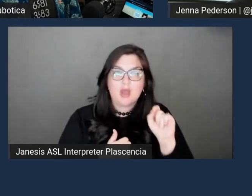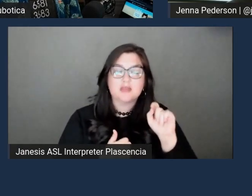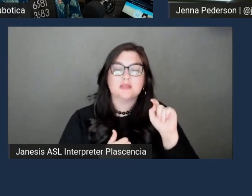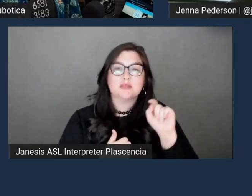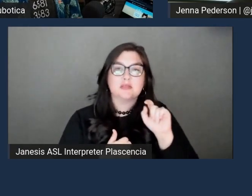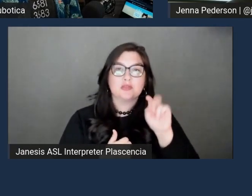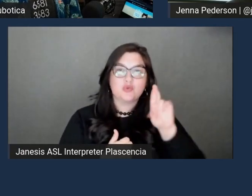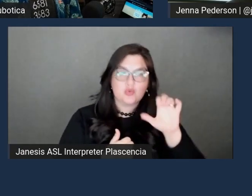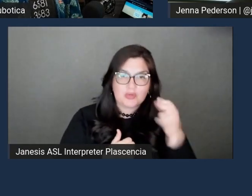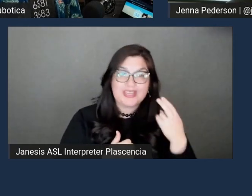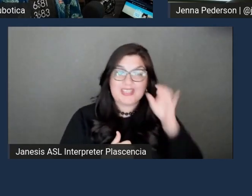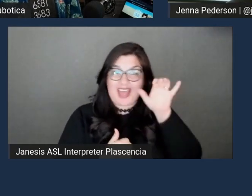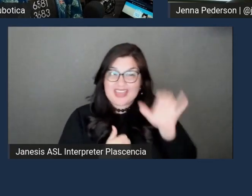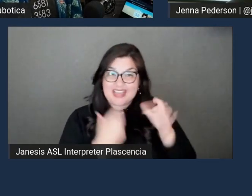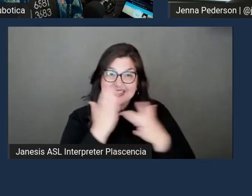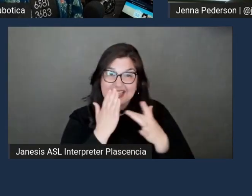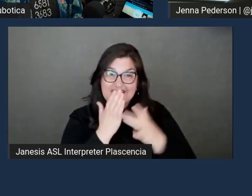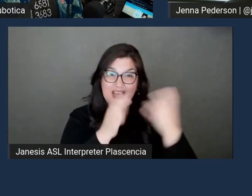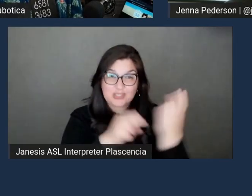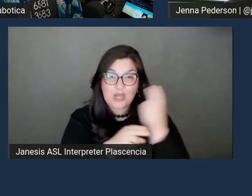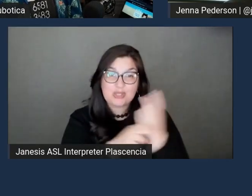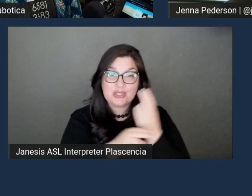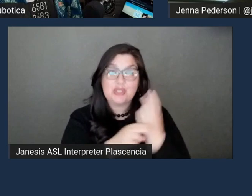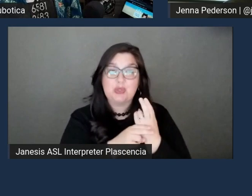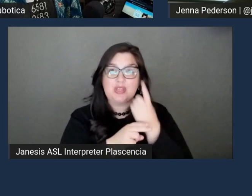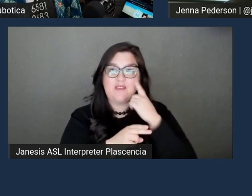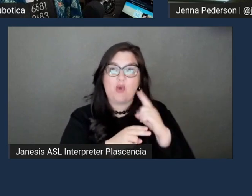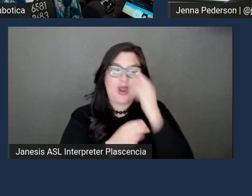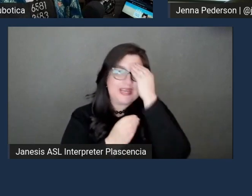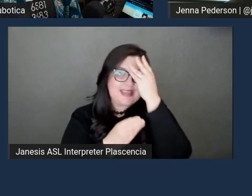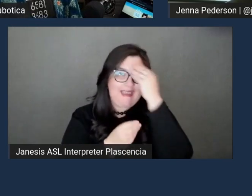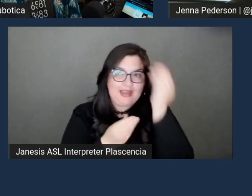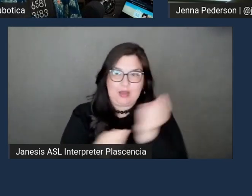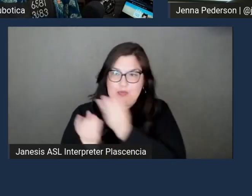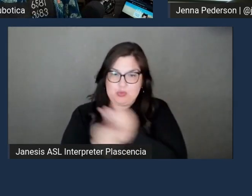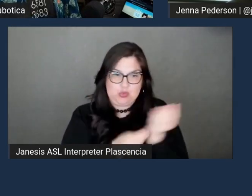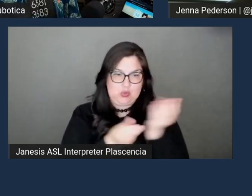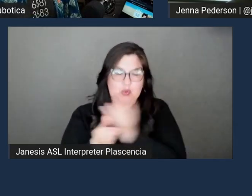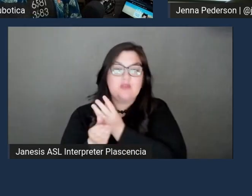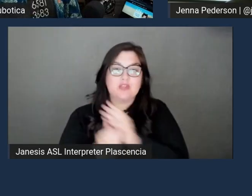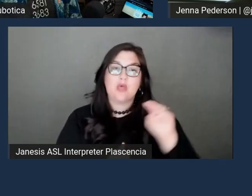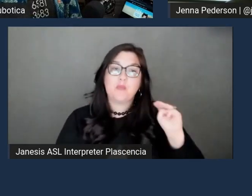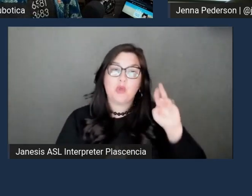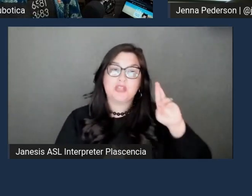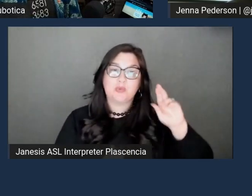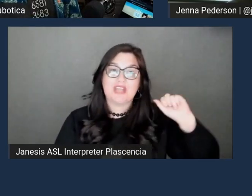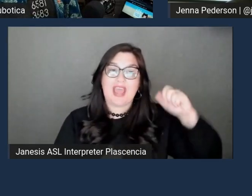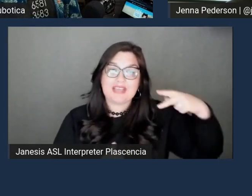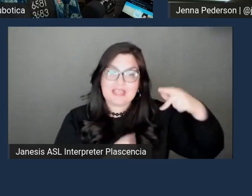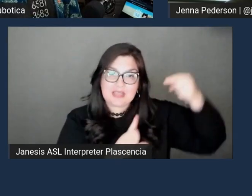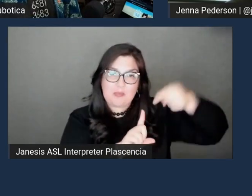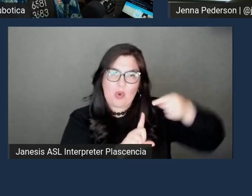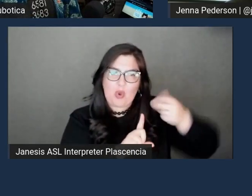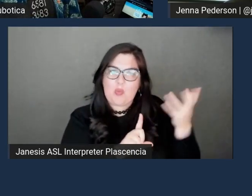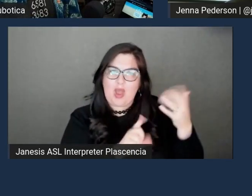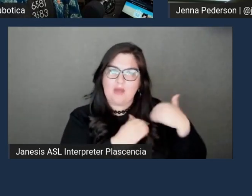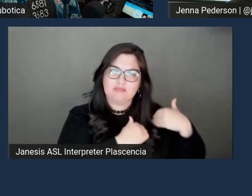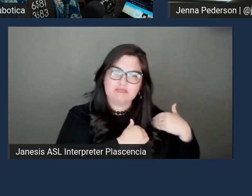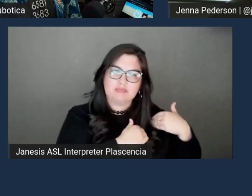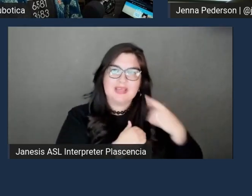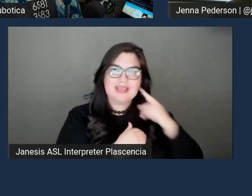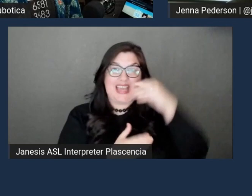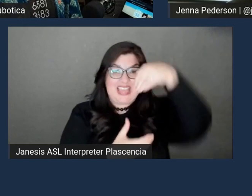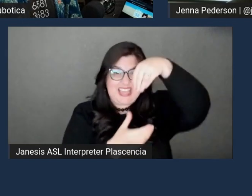the technology that's being used to move the data. So the multi-region access point, his job is not to really know what's in the bucket,